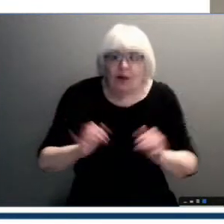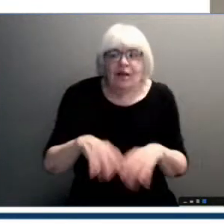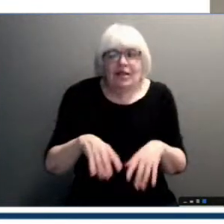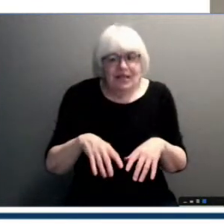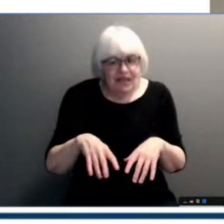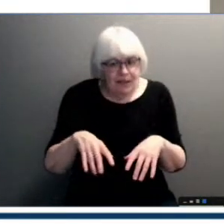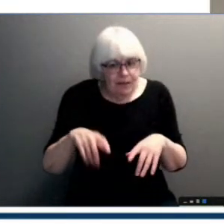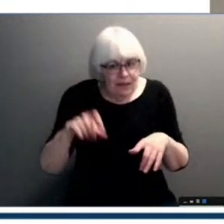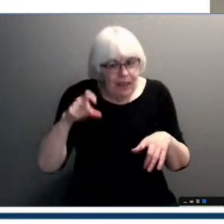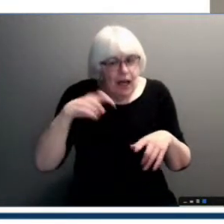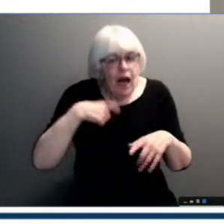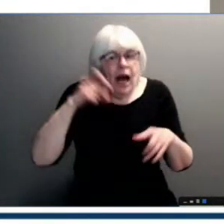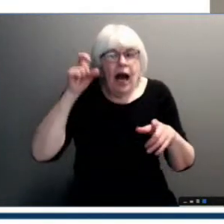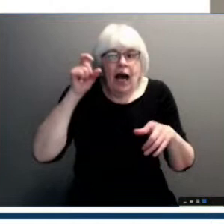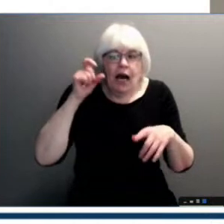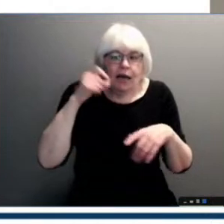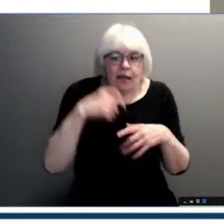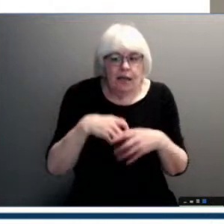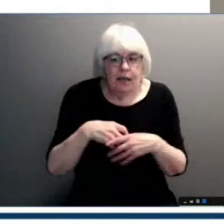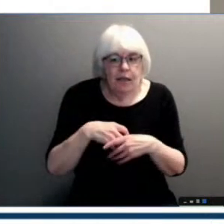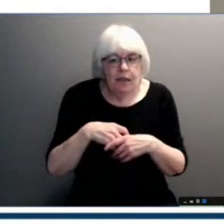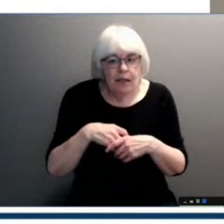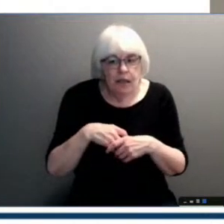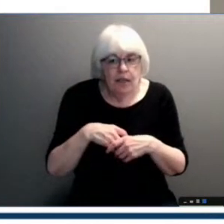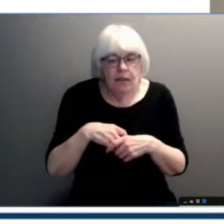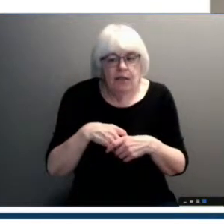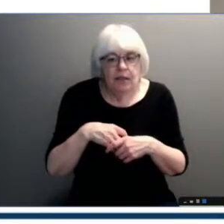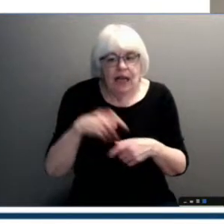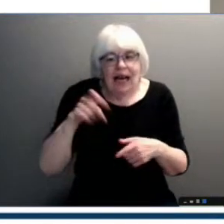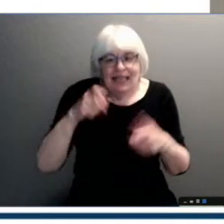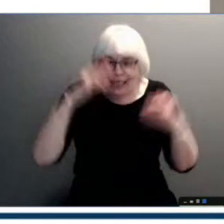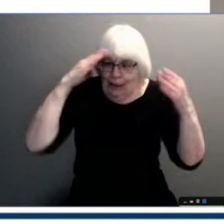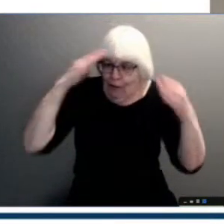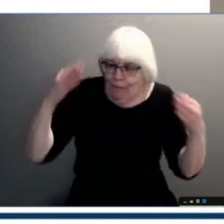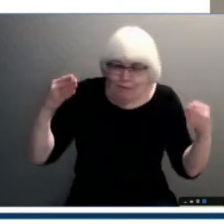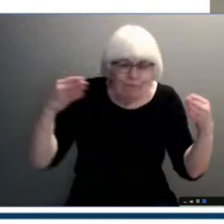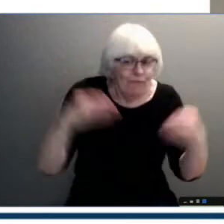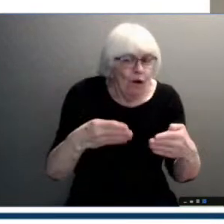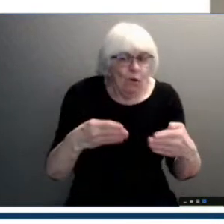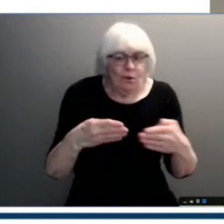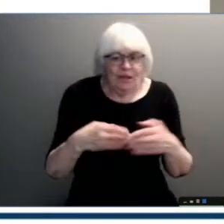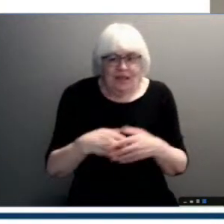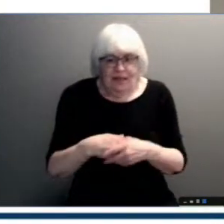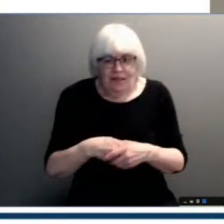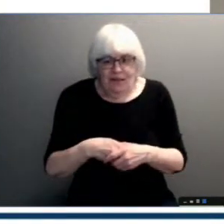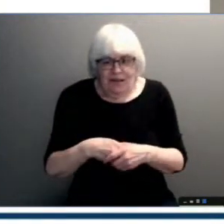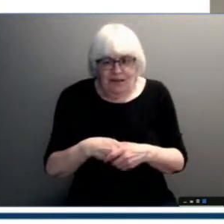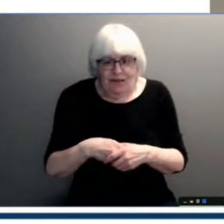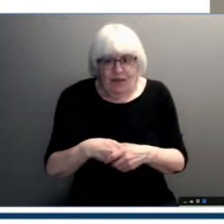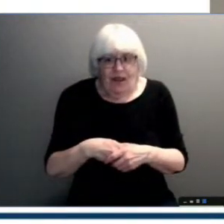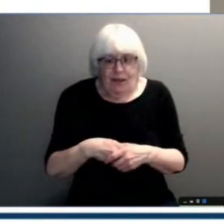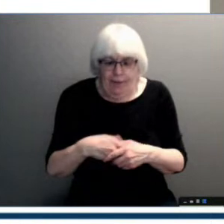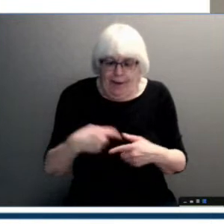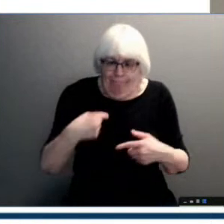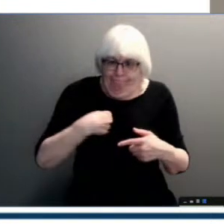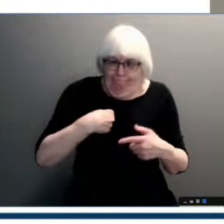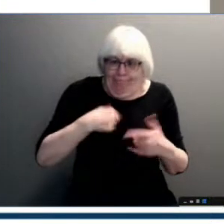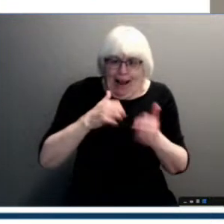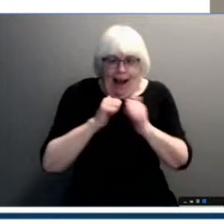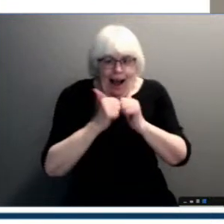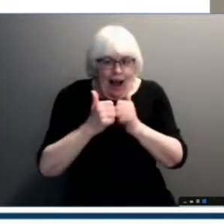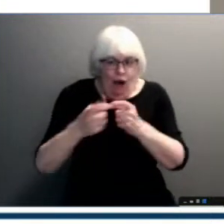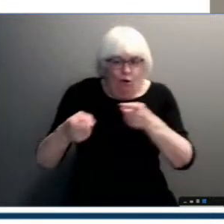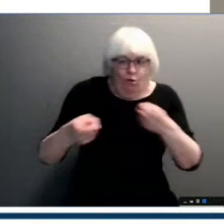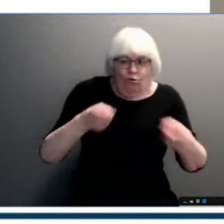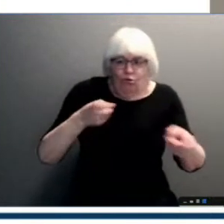on the total number of cases and more on, are we controlling things enough and limiting the severe illness,